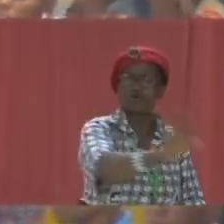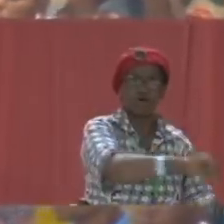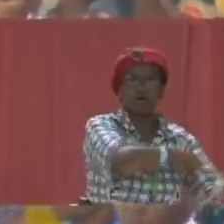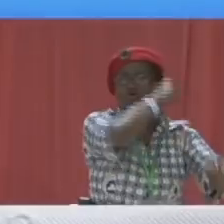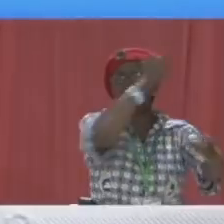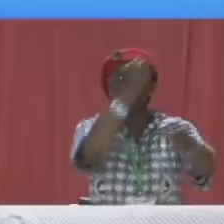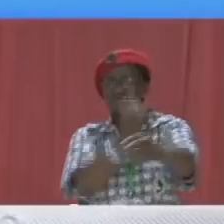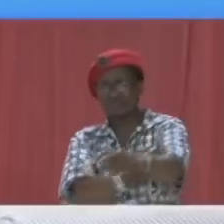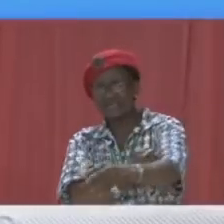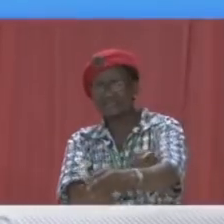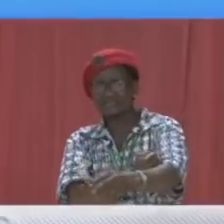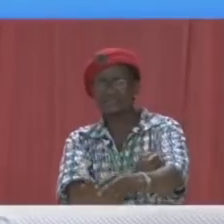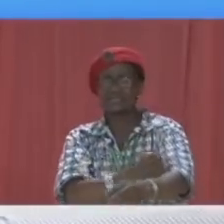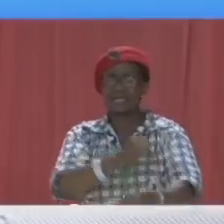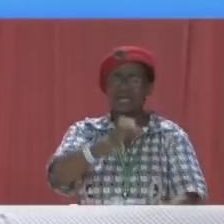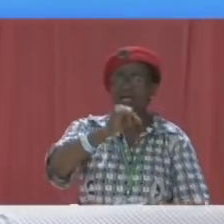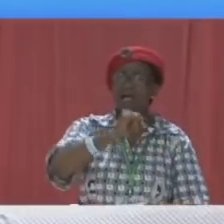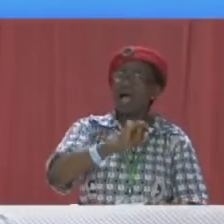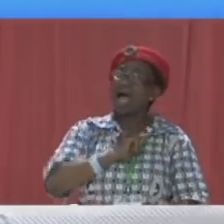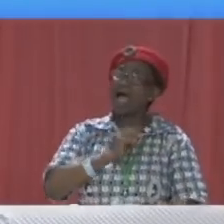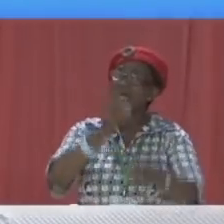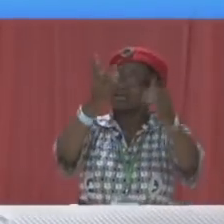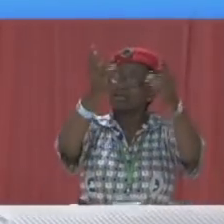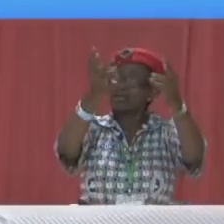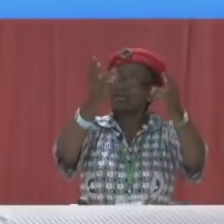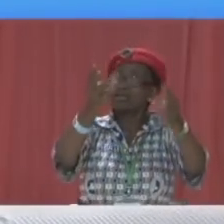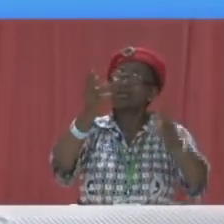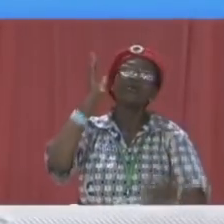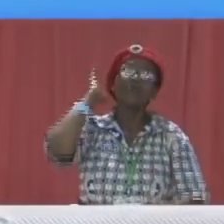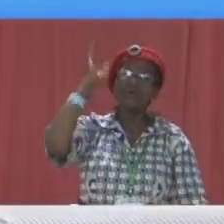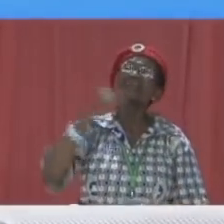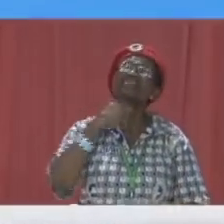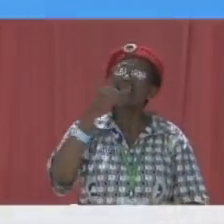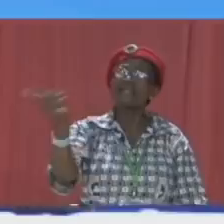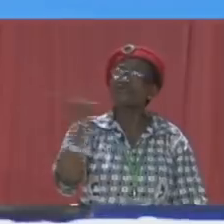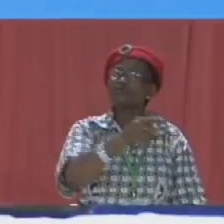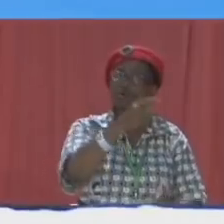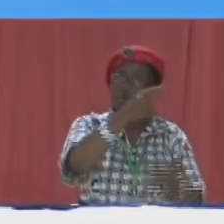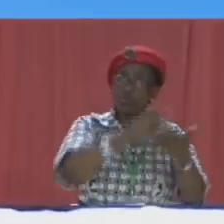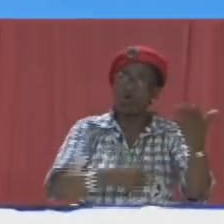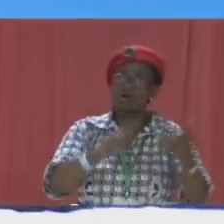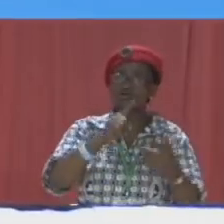I want you to shout. I will tell you what to shout.